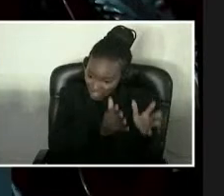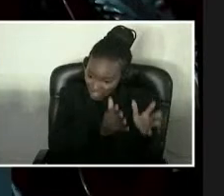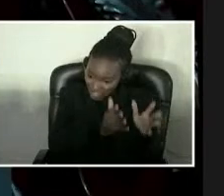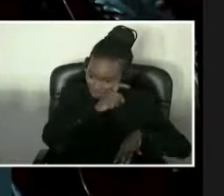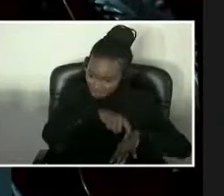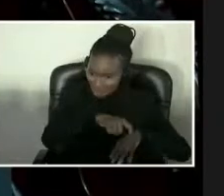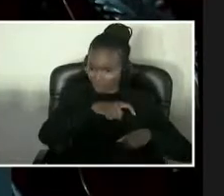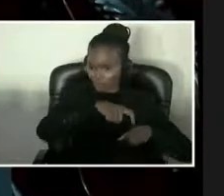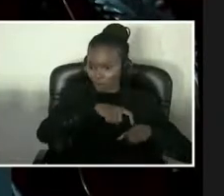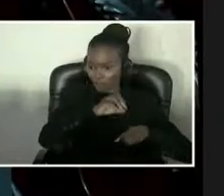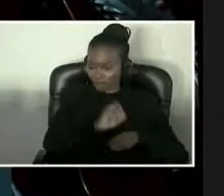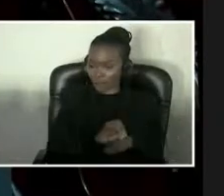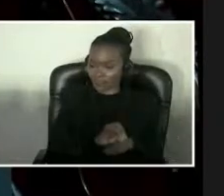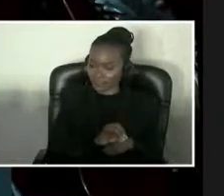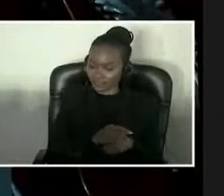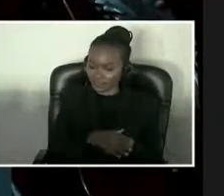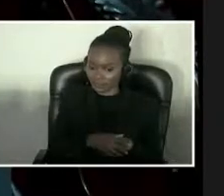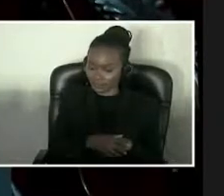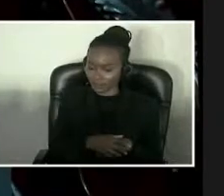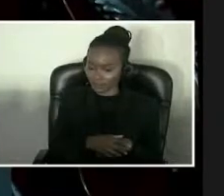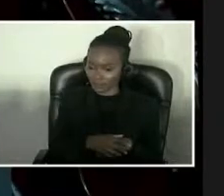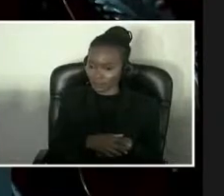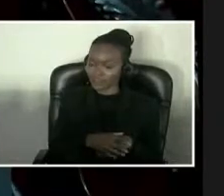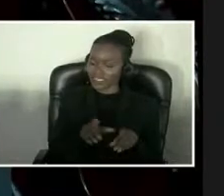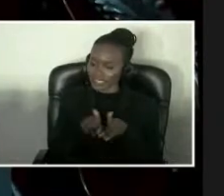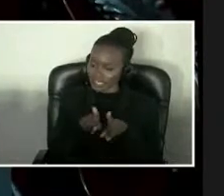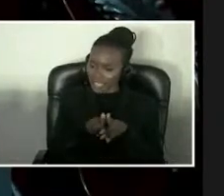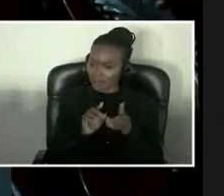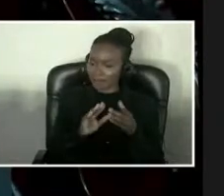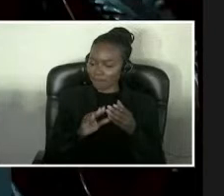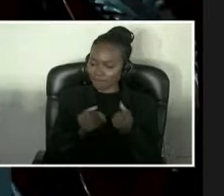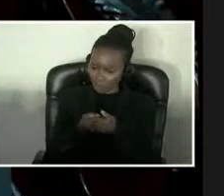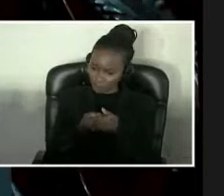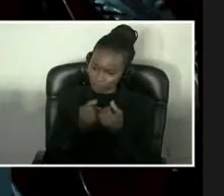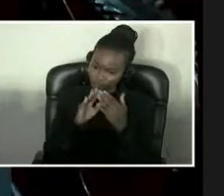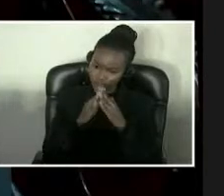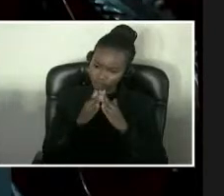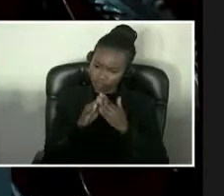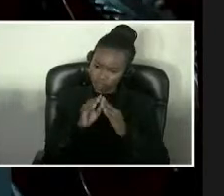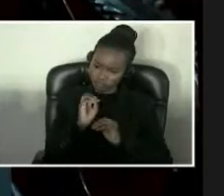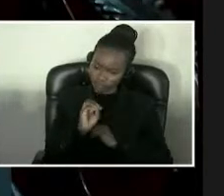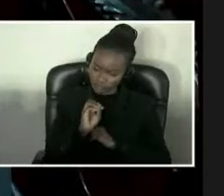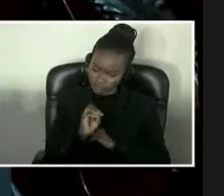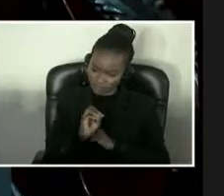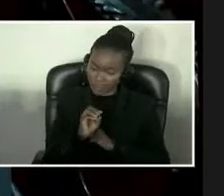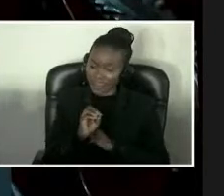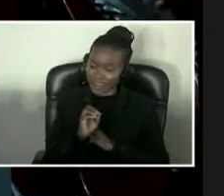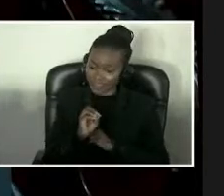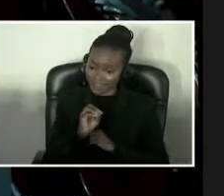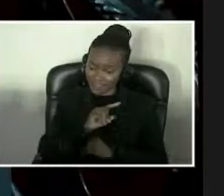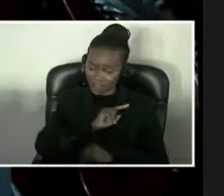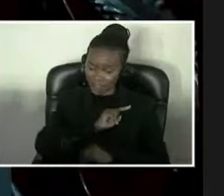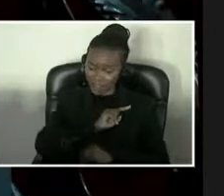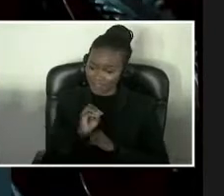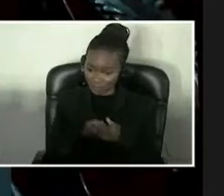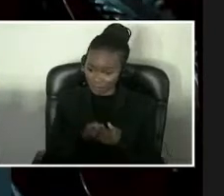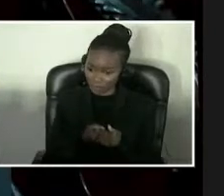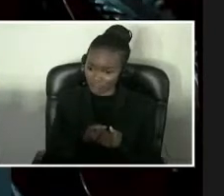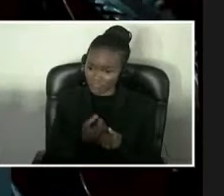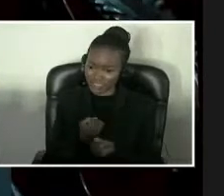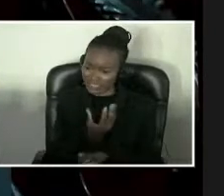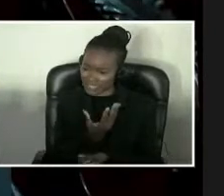communities and assist families in recovery some of our people have lost their